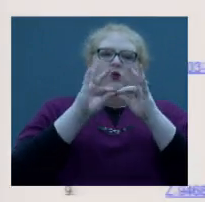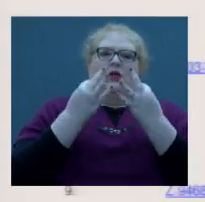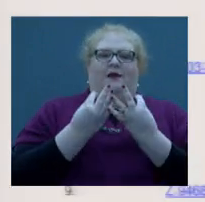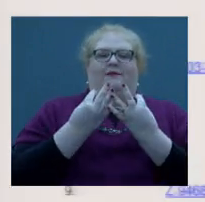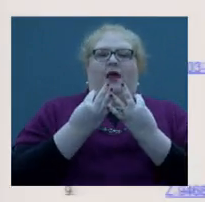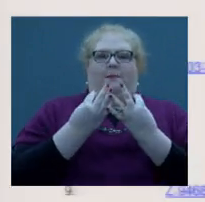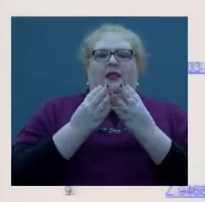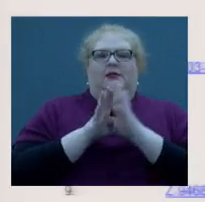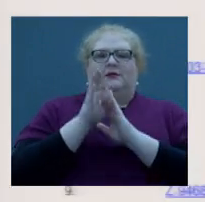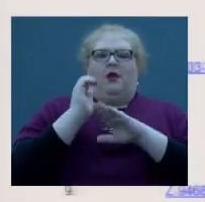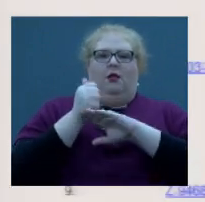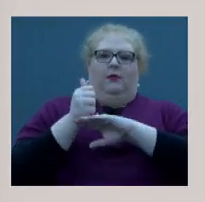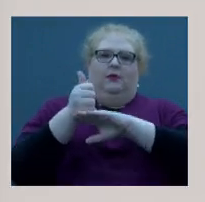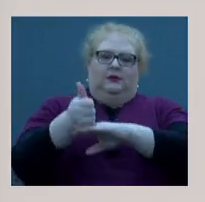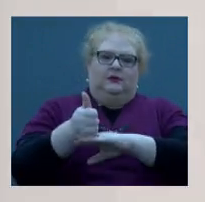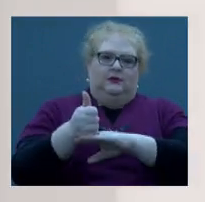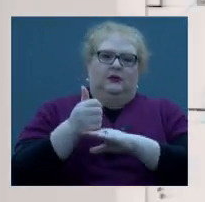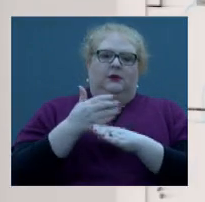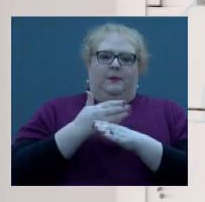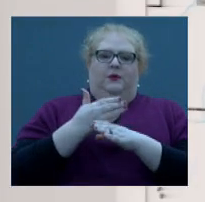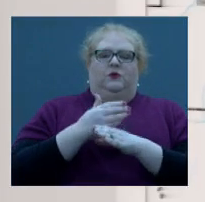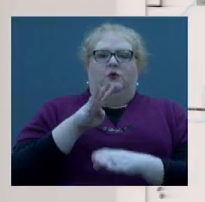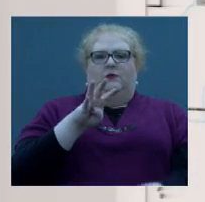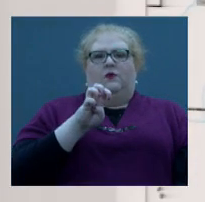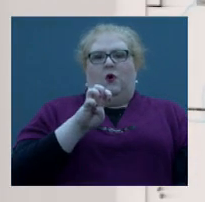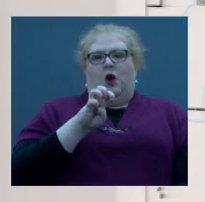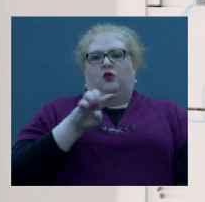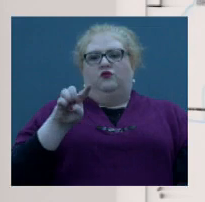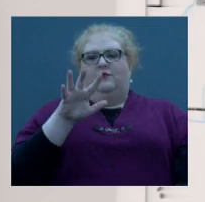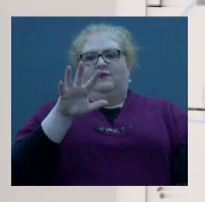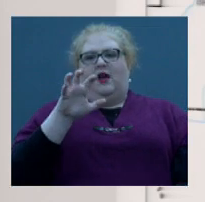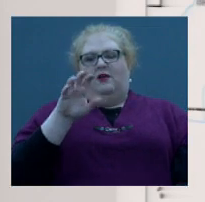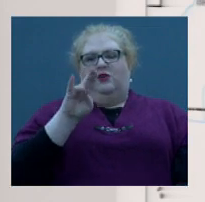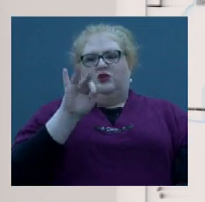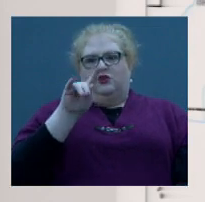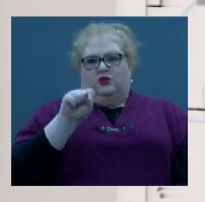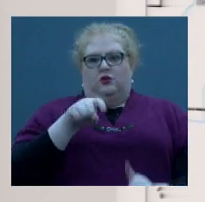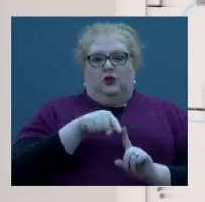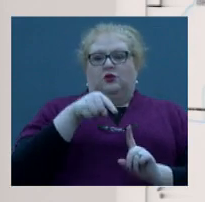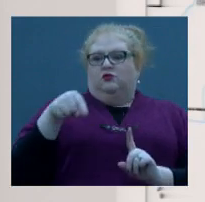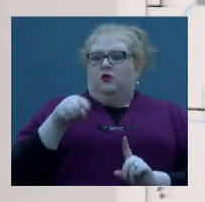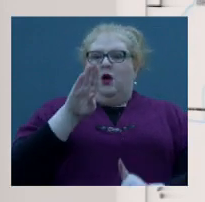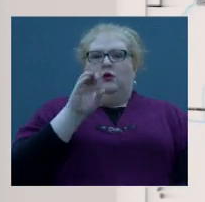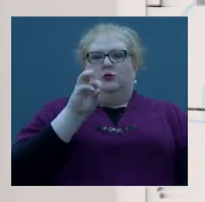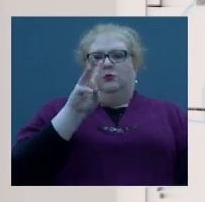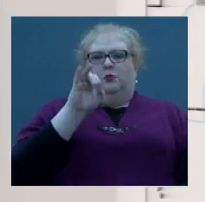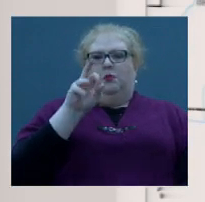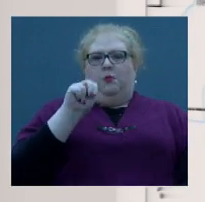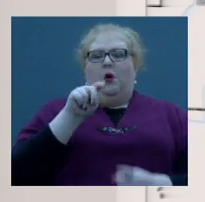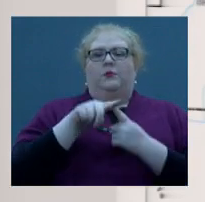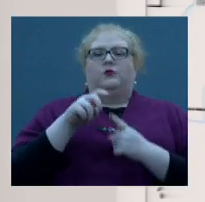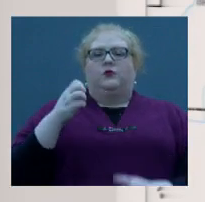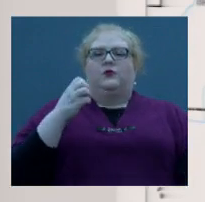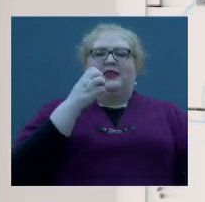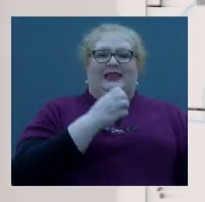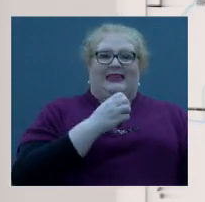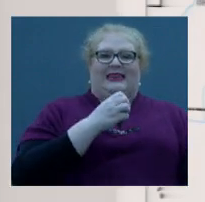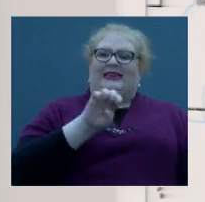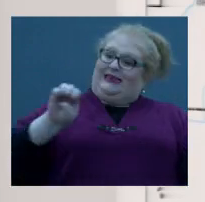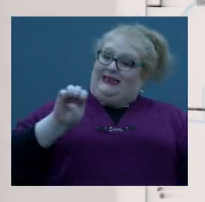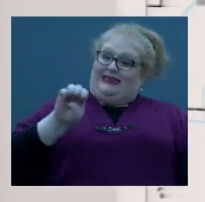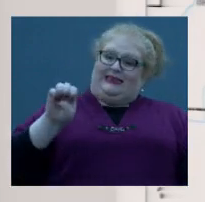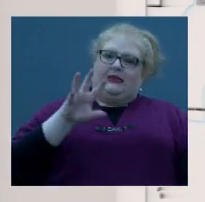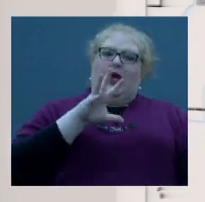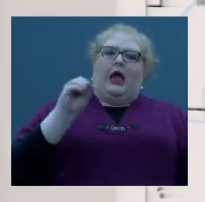developments containing between 400 and 500 units across Bowman Road to the east, as well as a nursing